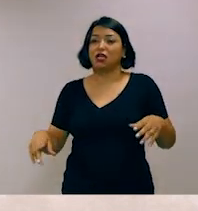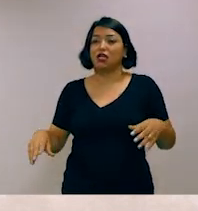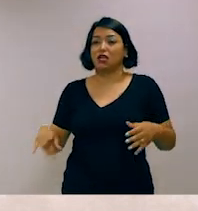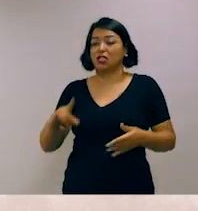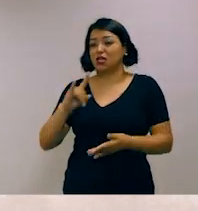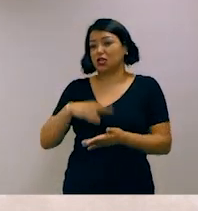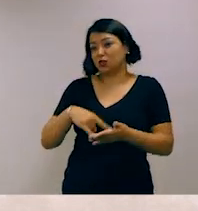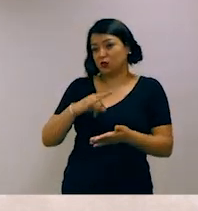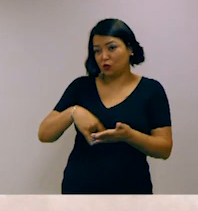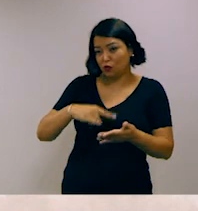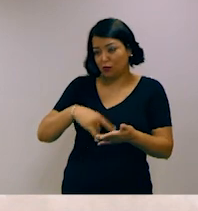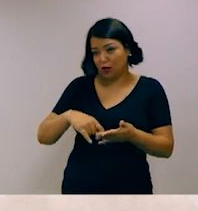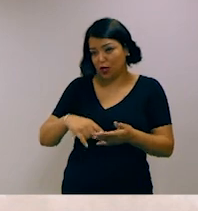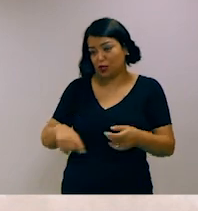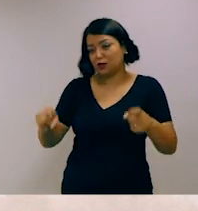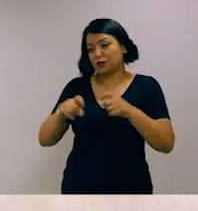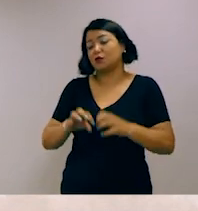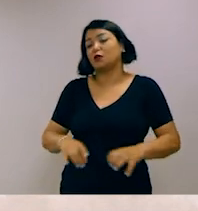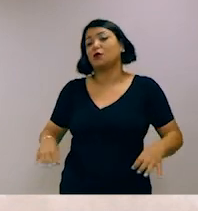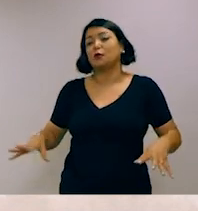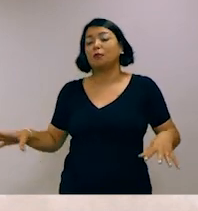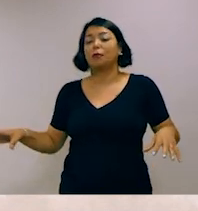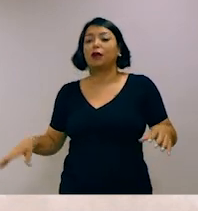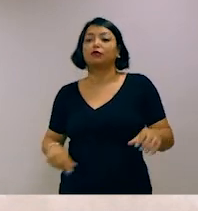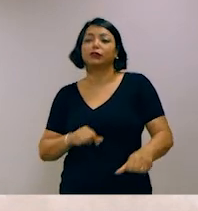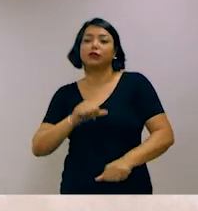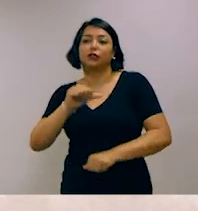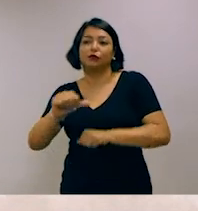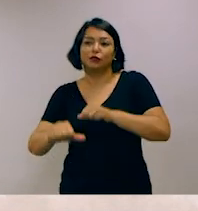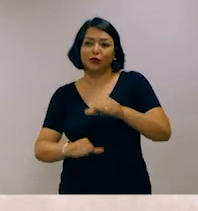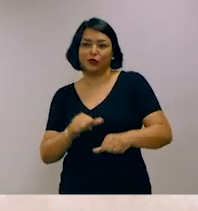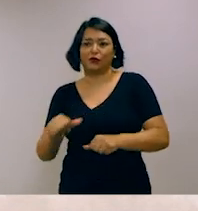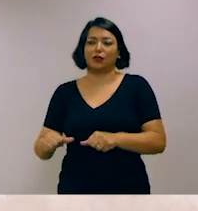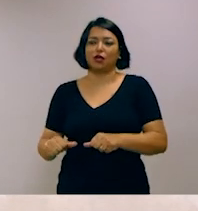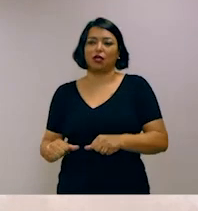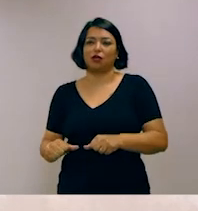the OCR, so I had to get the information